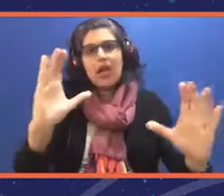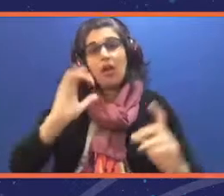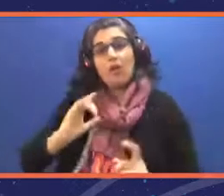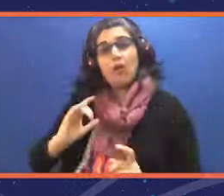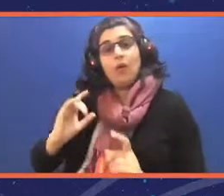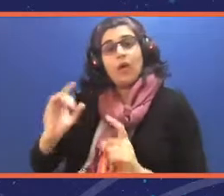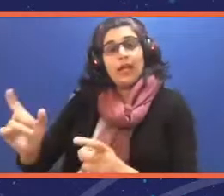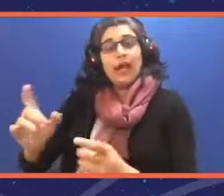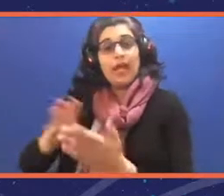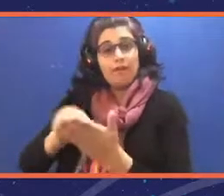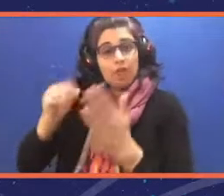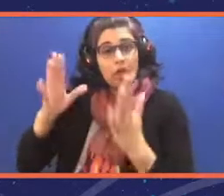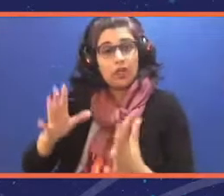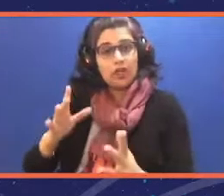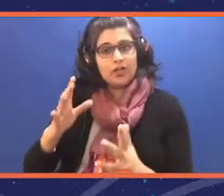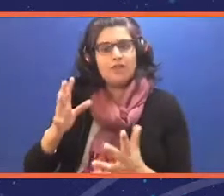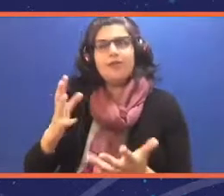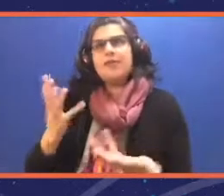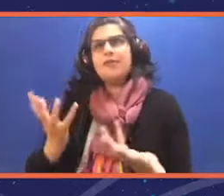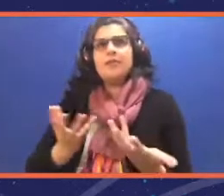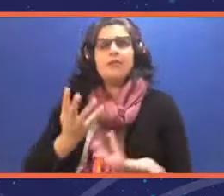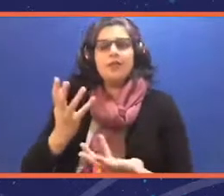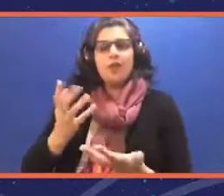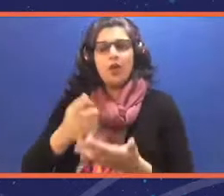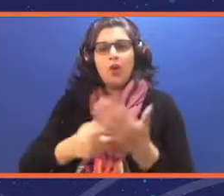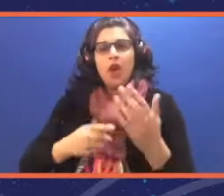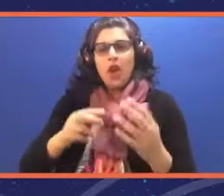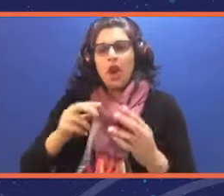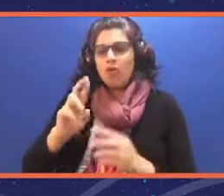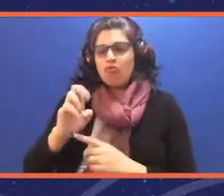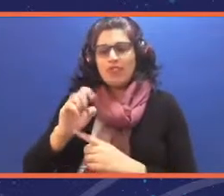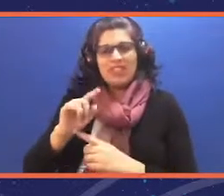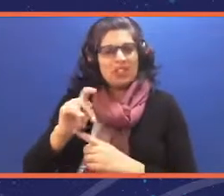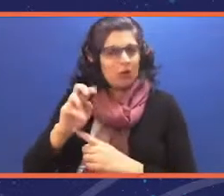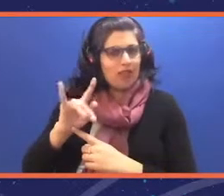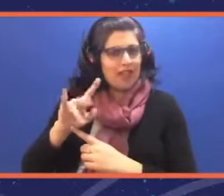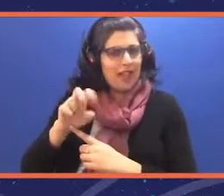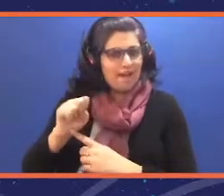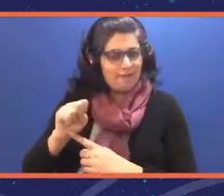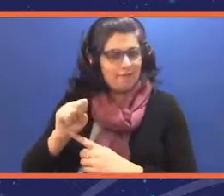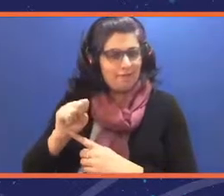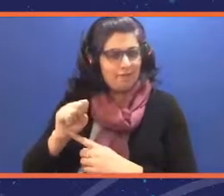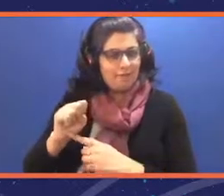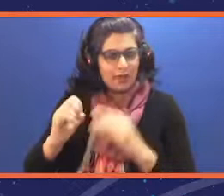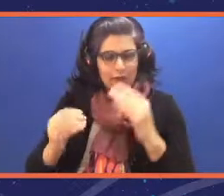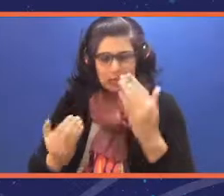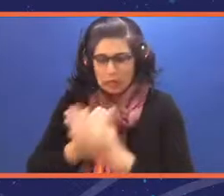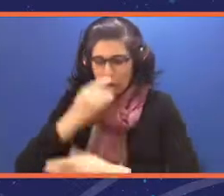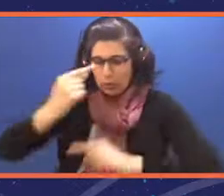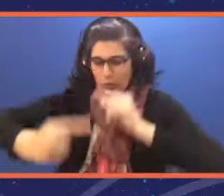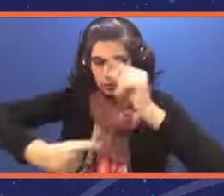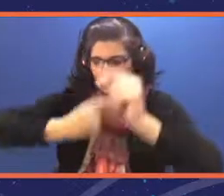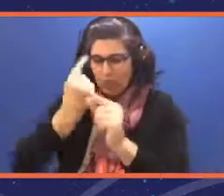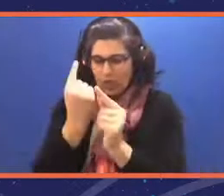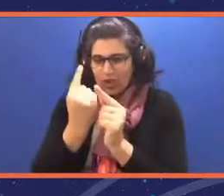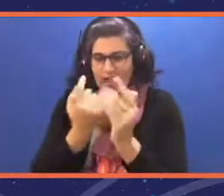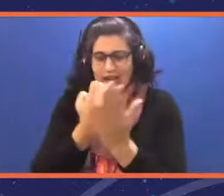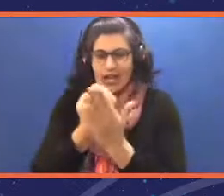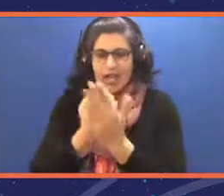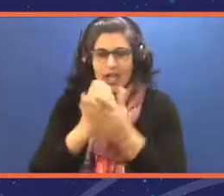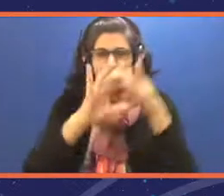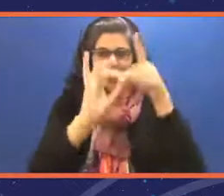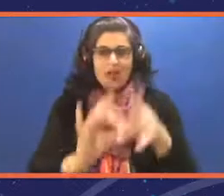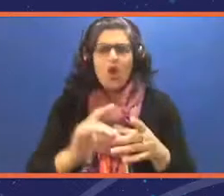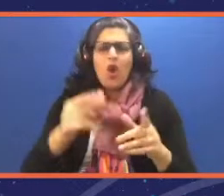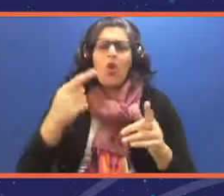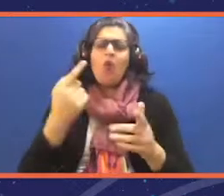a preview of what regenerative economics looks like in our society based on wins that we already had. You know, what does green public housing